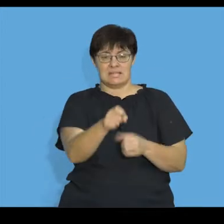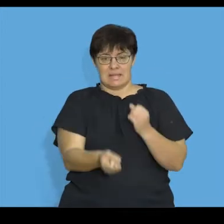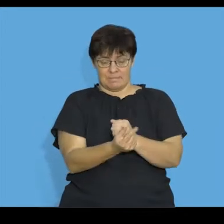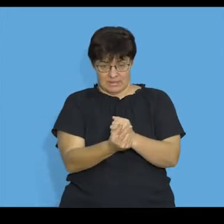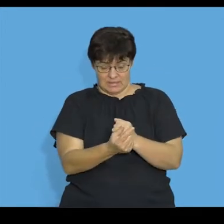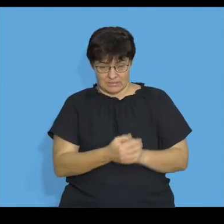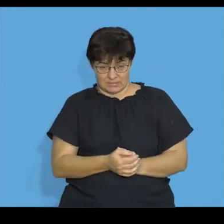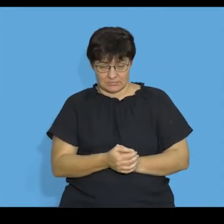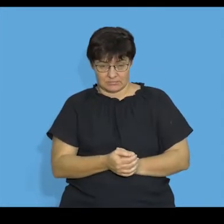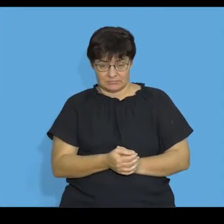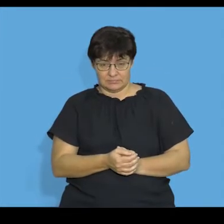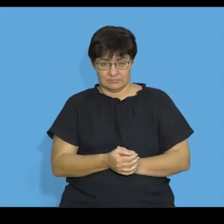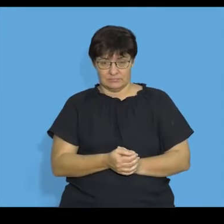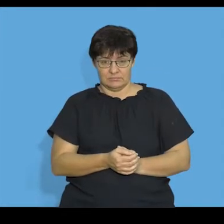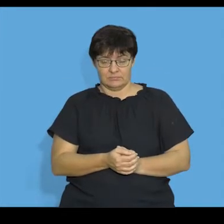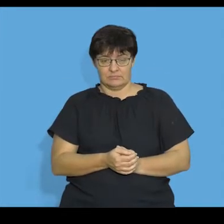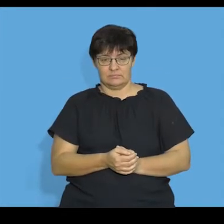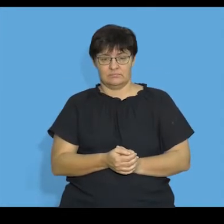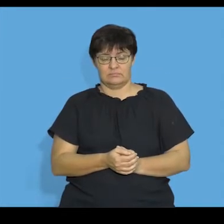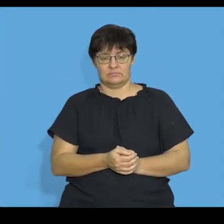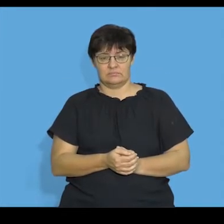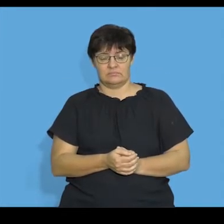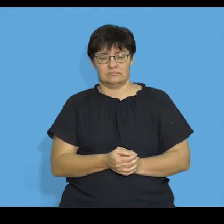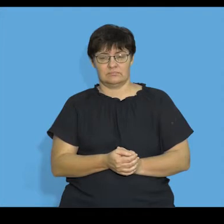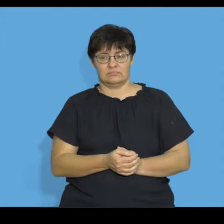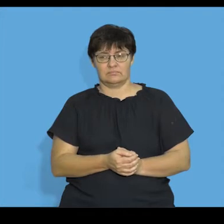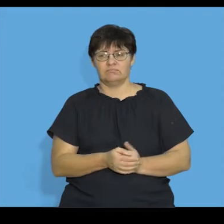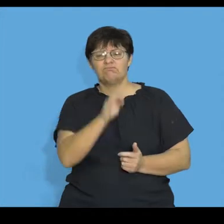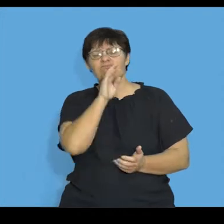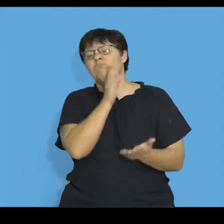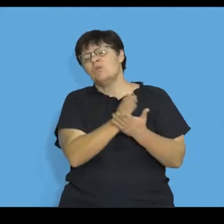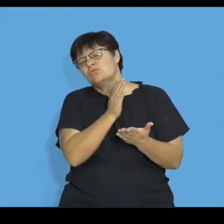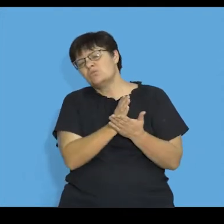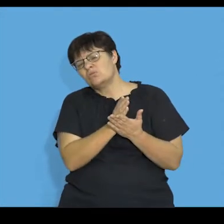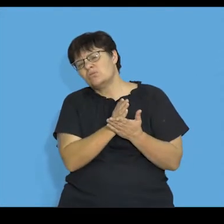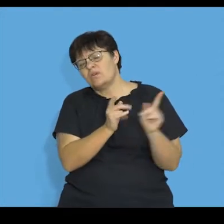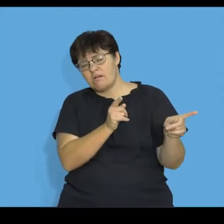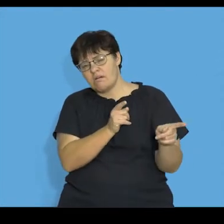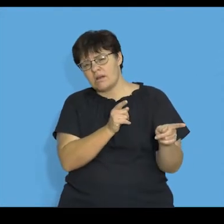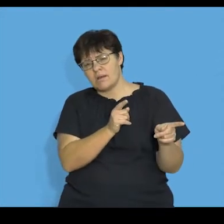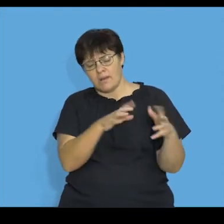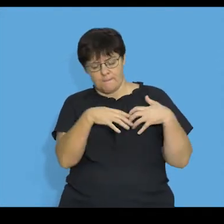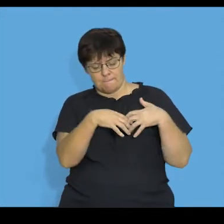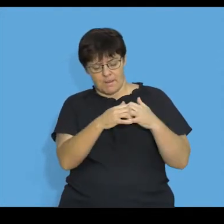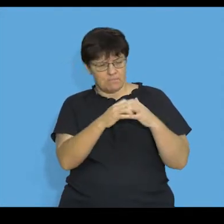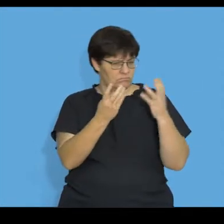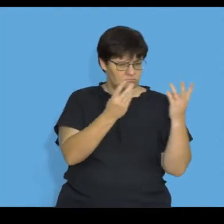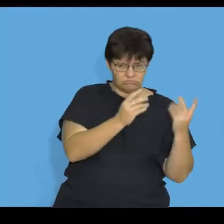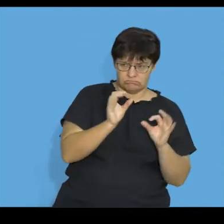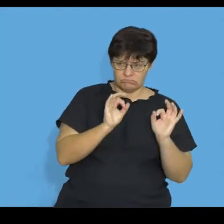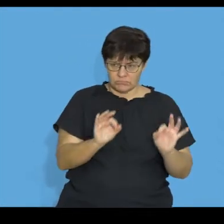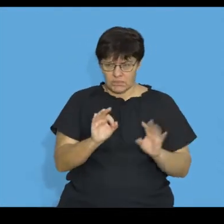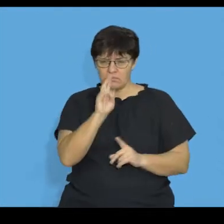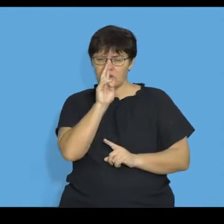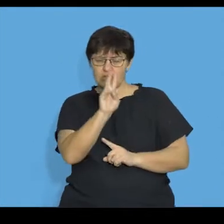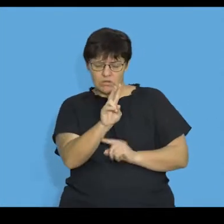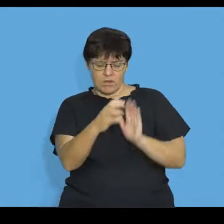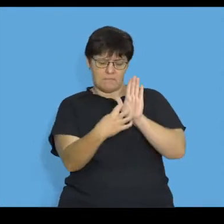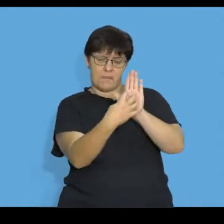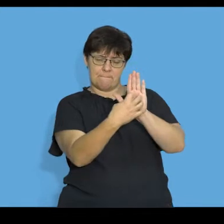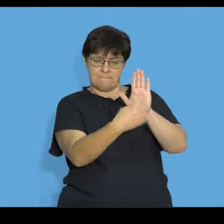make sure our connection is in parallel. Now, just to make sure that we've got this all sorted out, here's a circuit